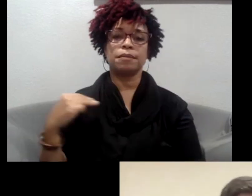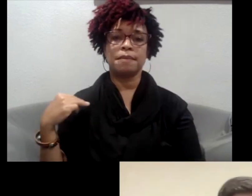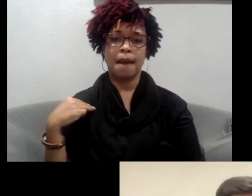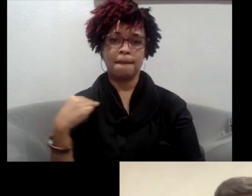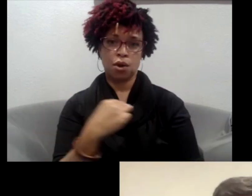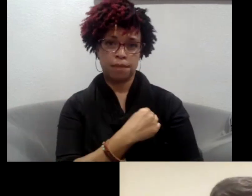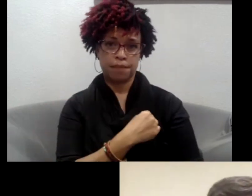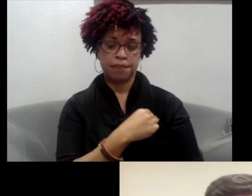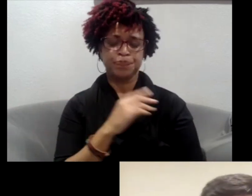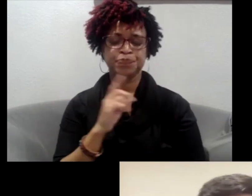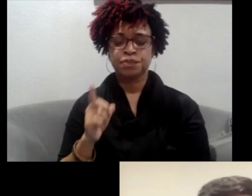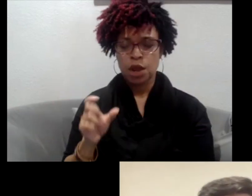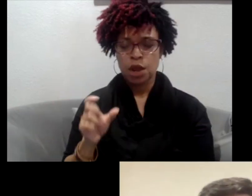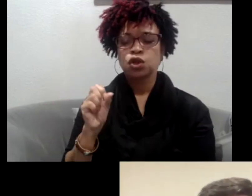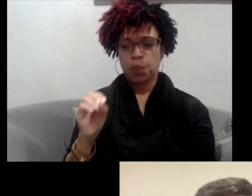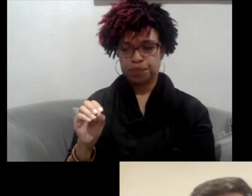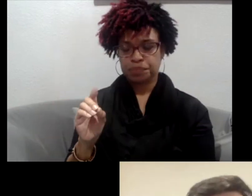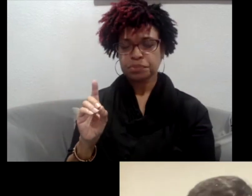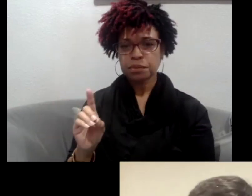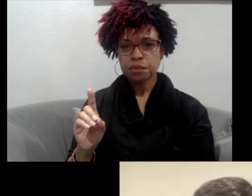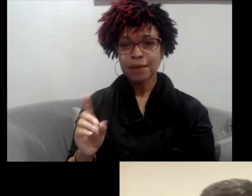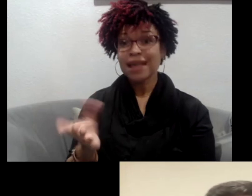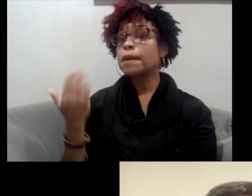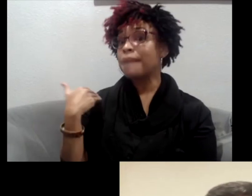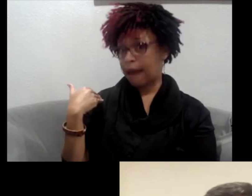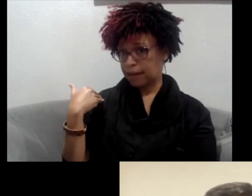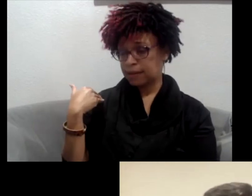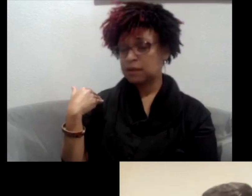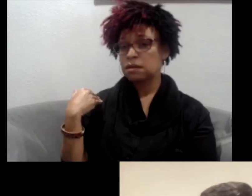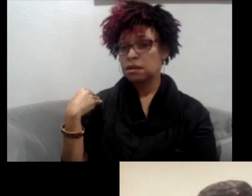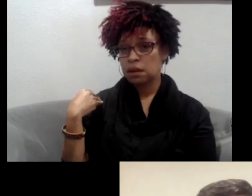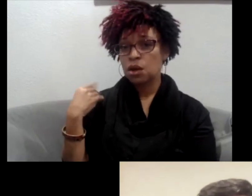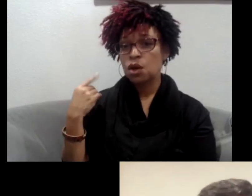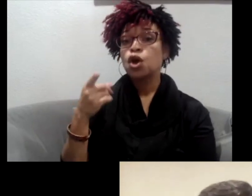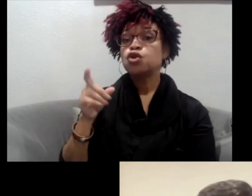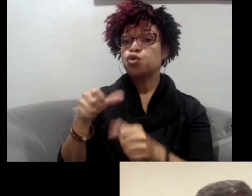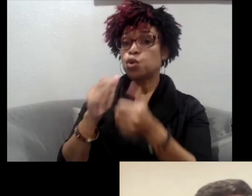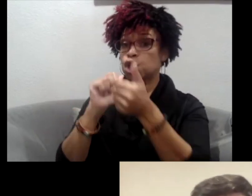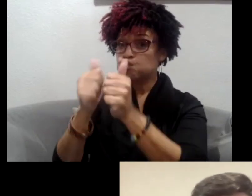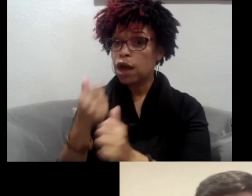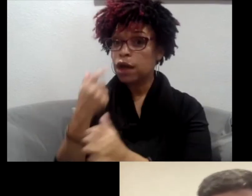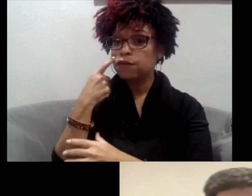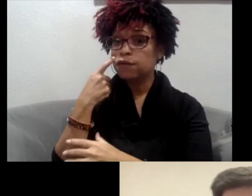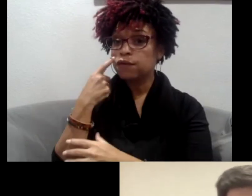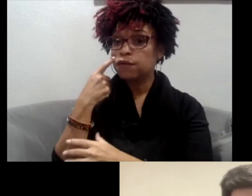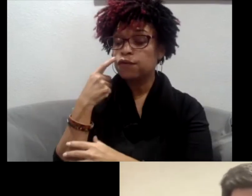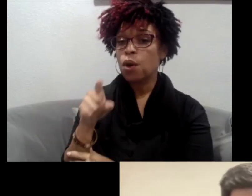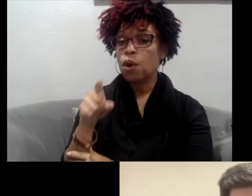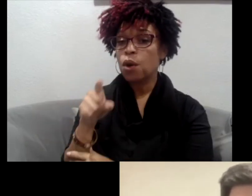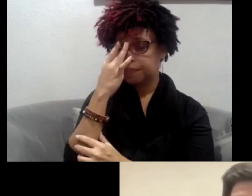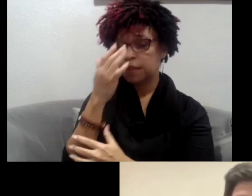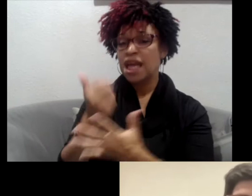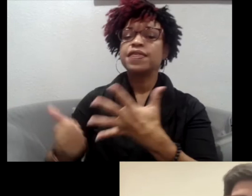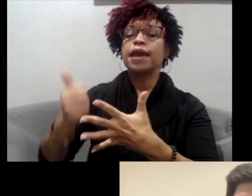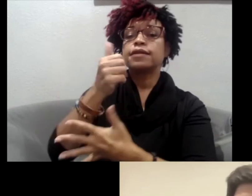So to be eligible, so in the past, you could run for the executive board